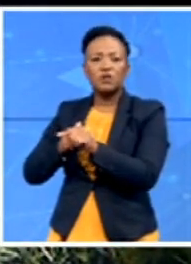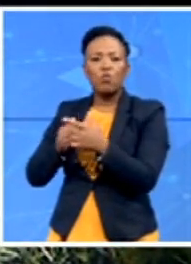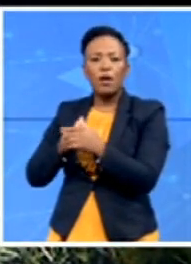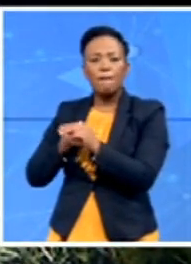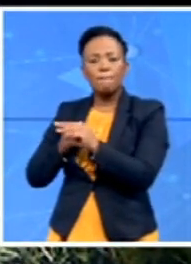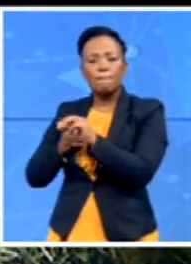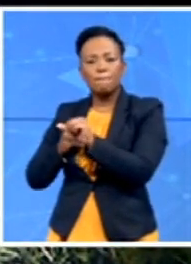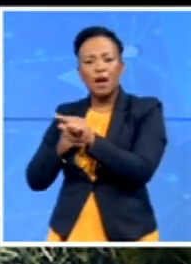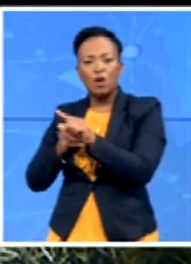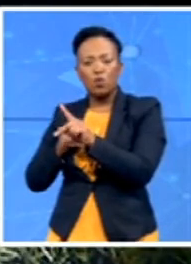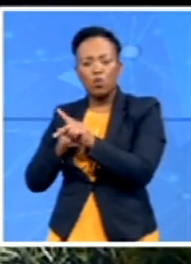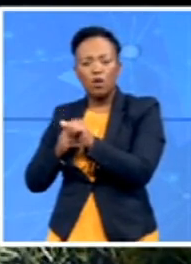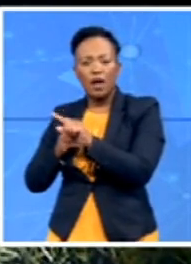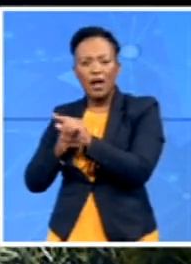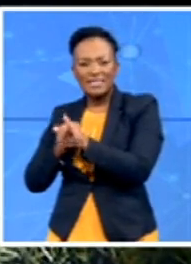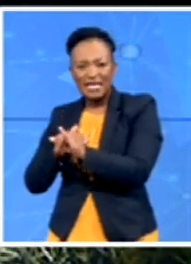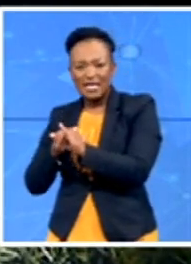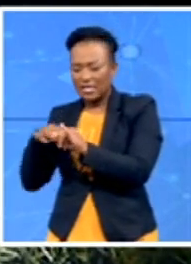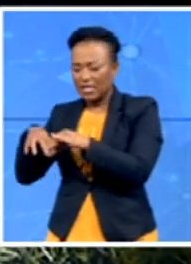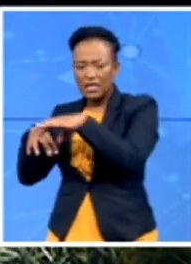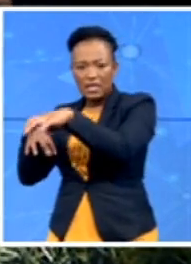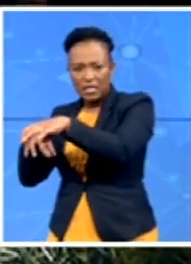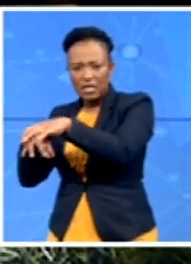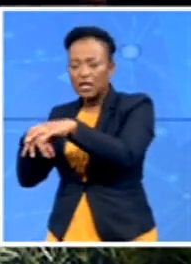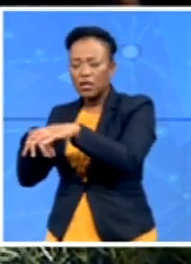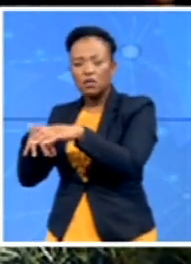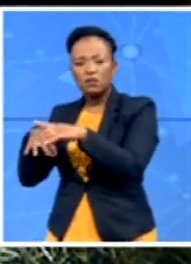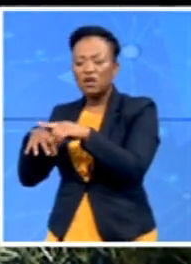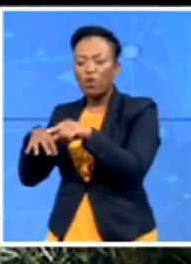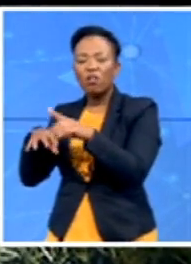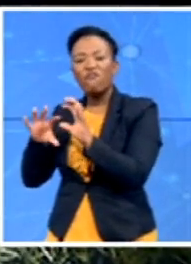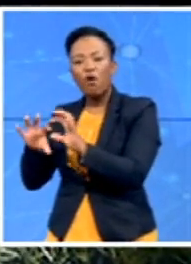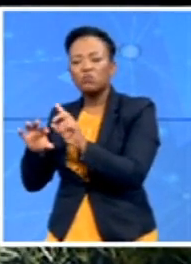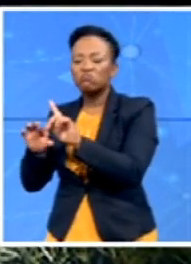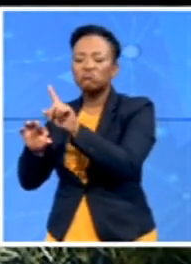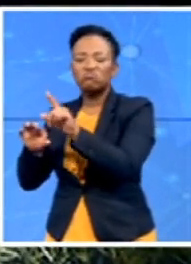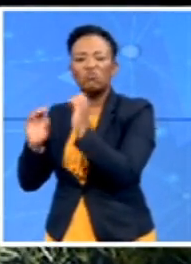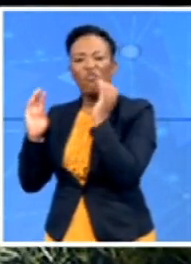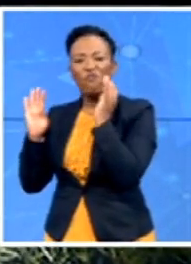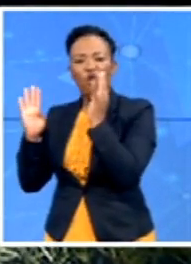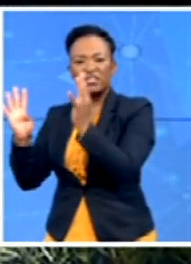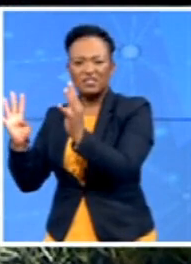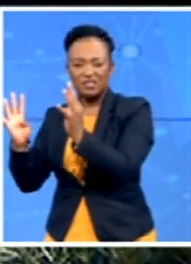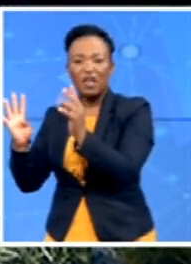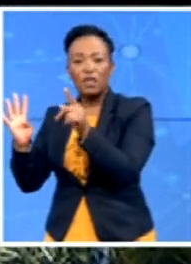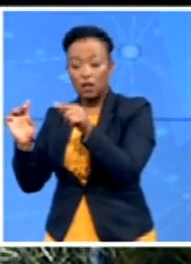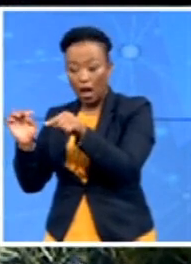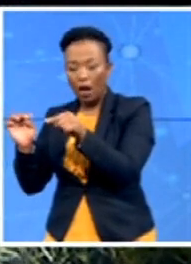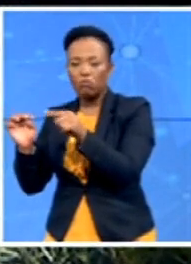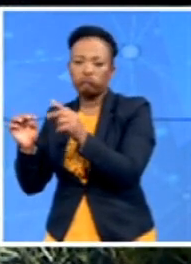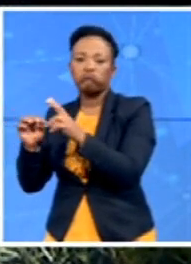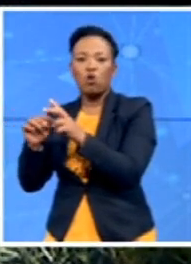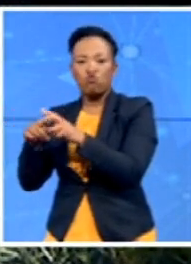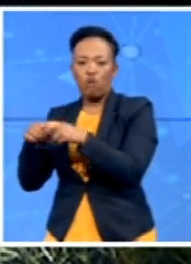and Malukazi, he will force them to a forest, whereby he will then rape them. But police eventually, his luck ran